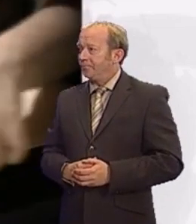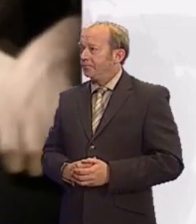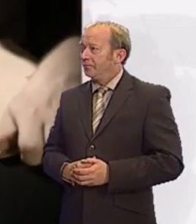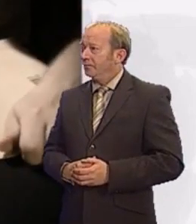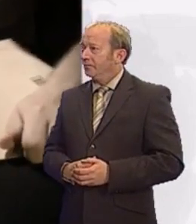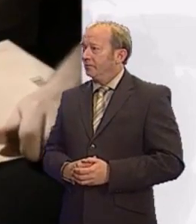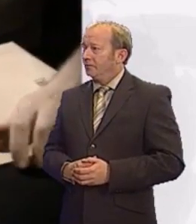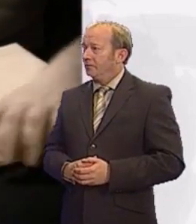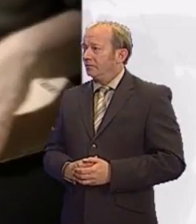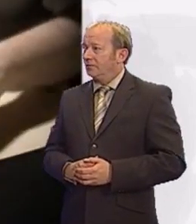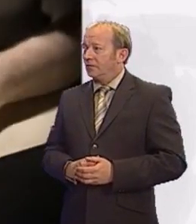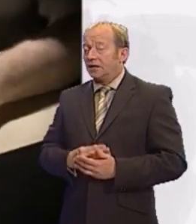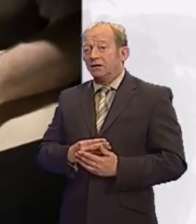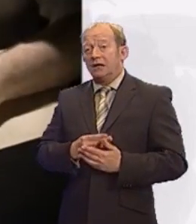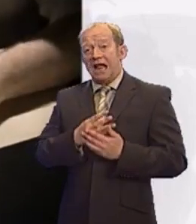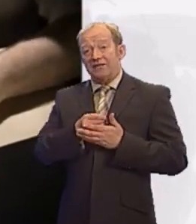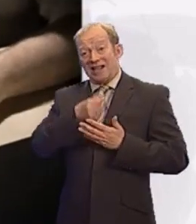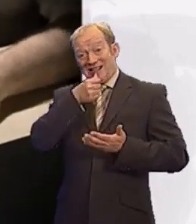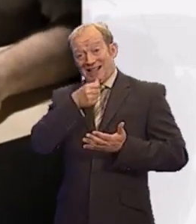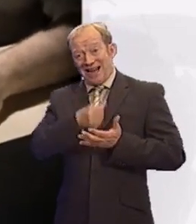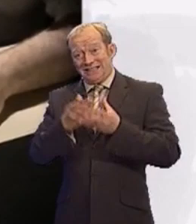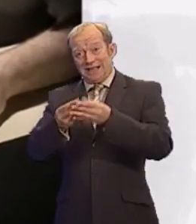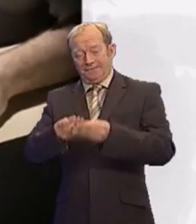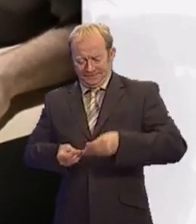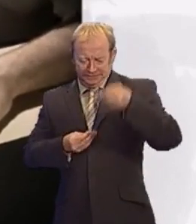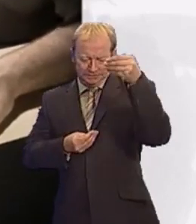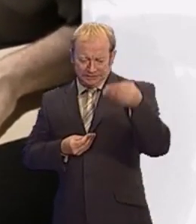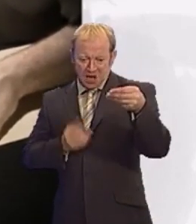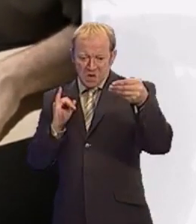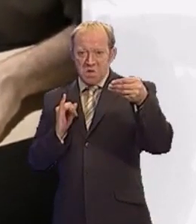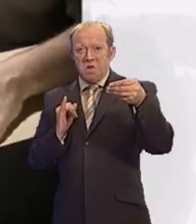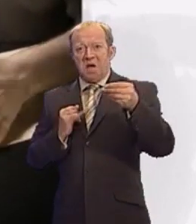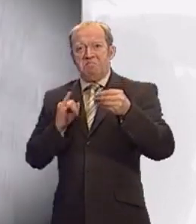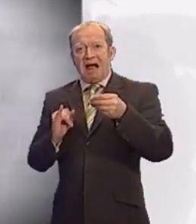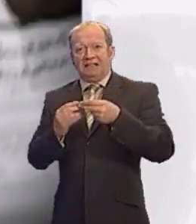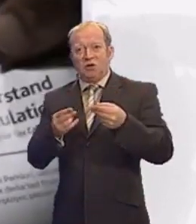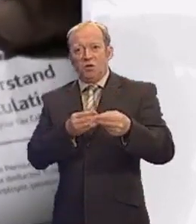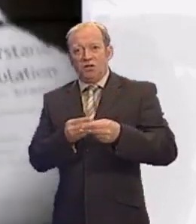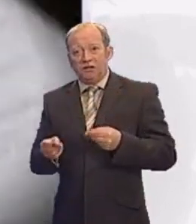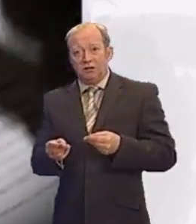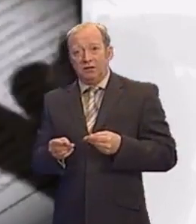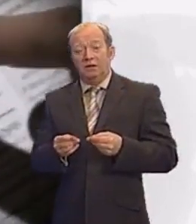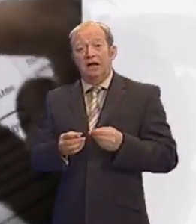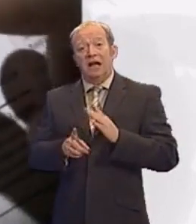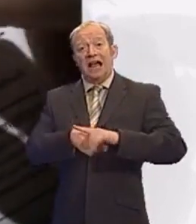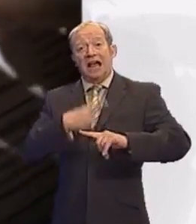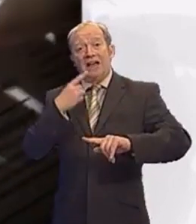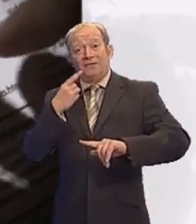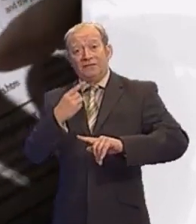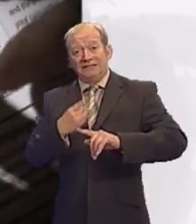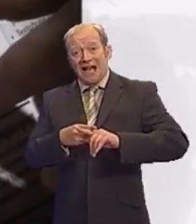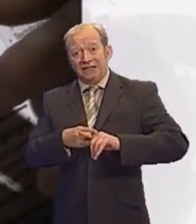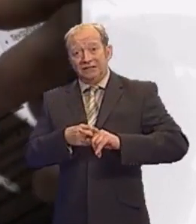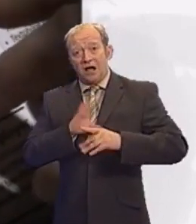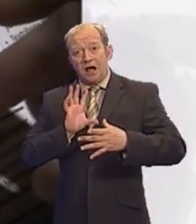works. If when the letter containing the bad news is opened, the underpaid tax applies to the